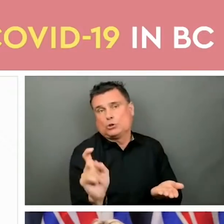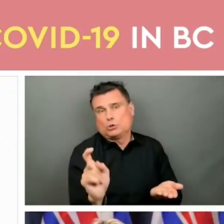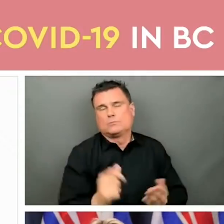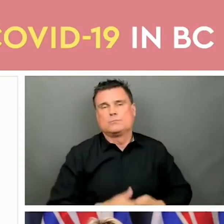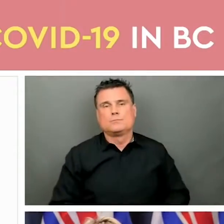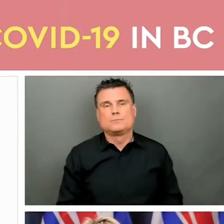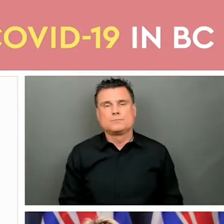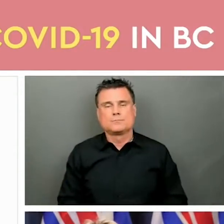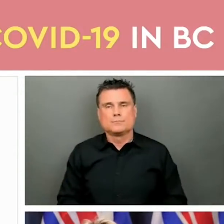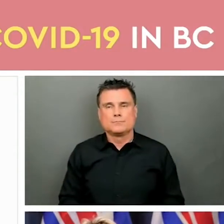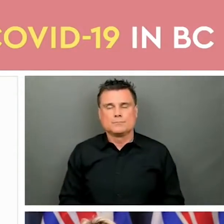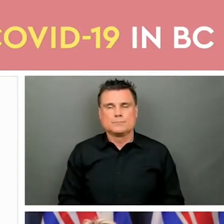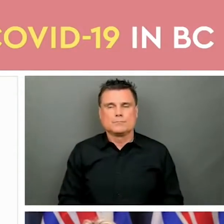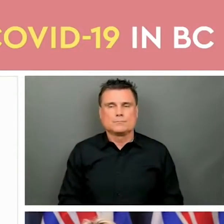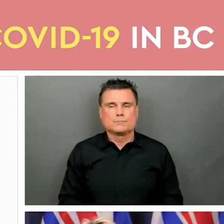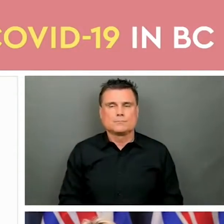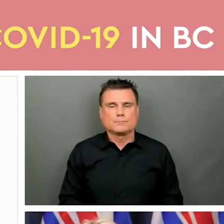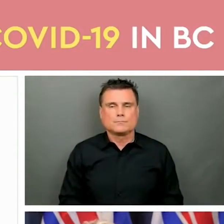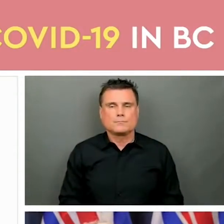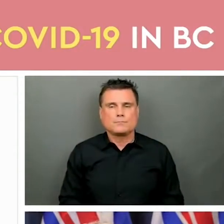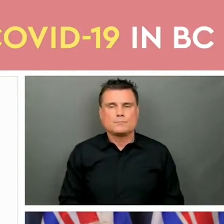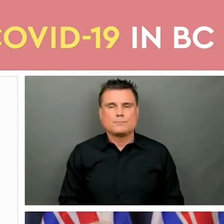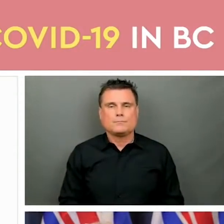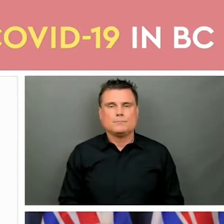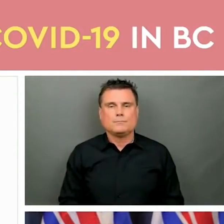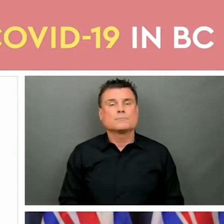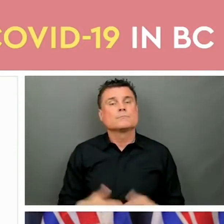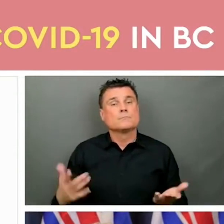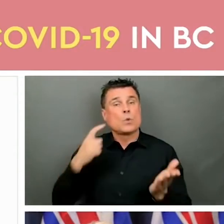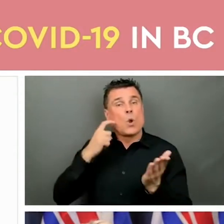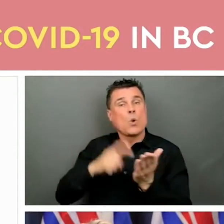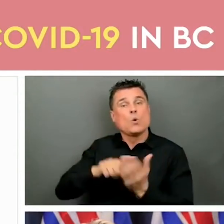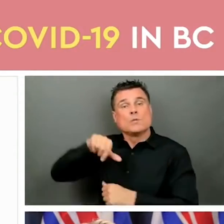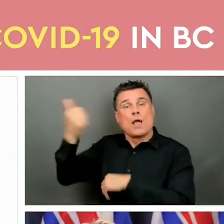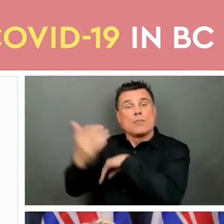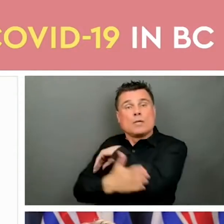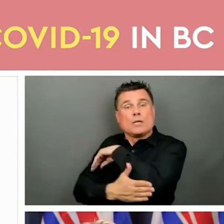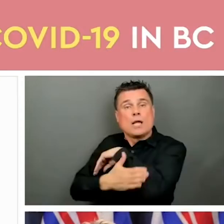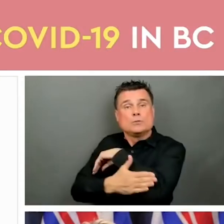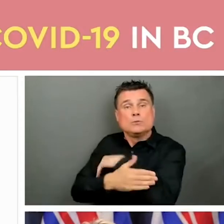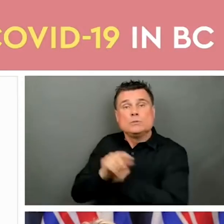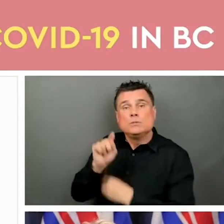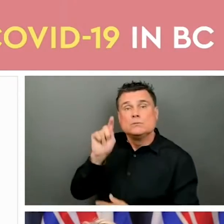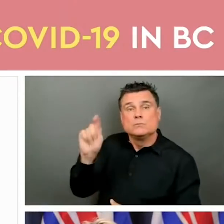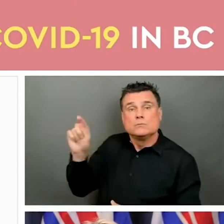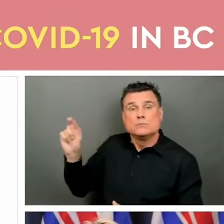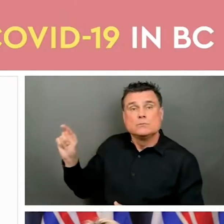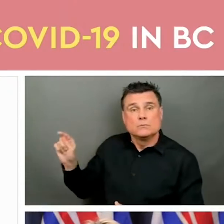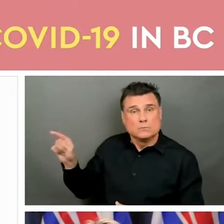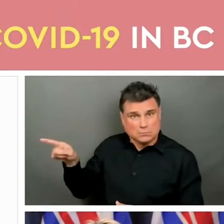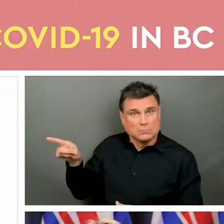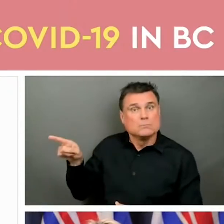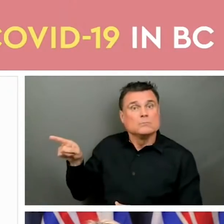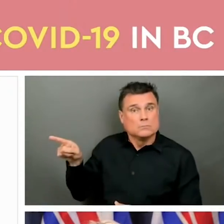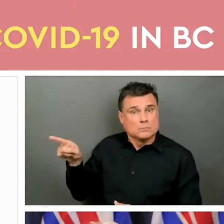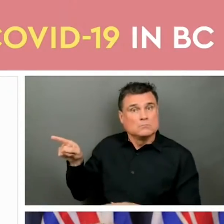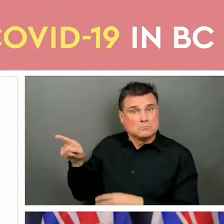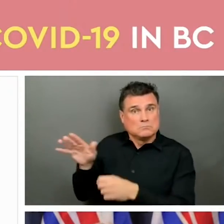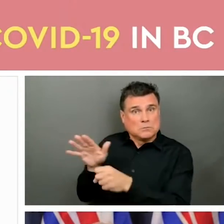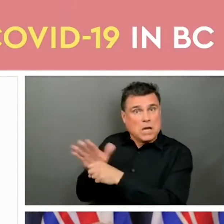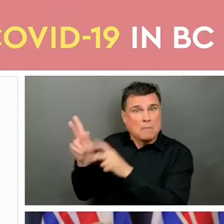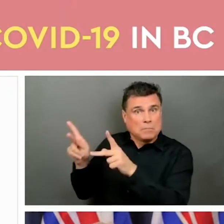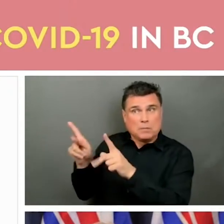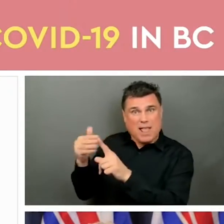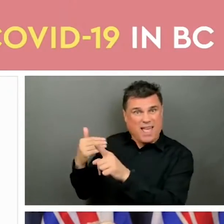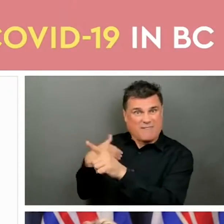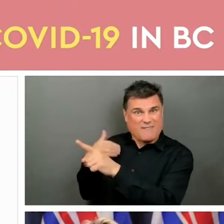about 3 weeks that remains sustained and low. And we've also seen it in some of the communities where we've done community